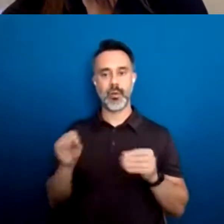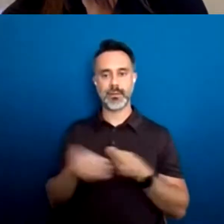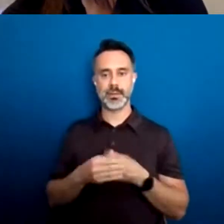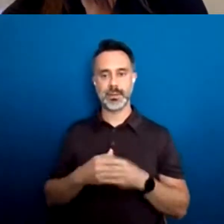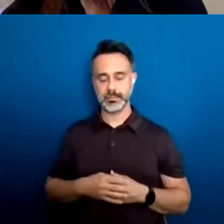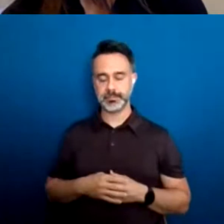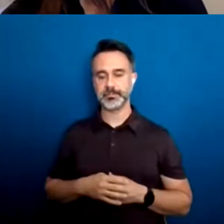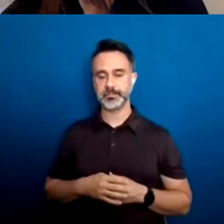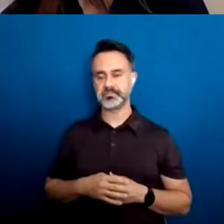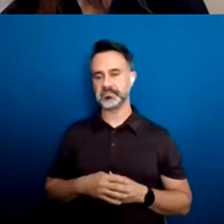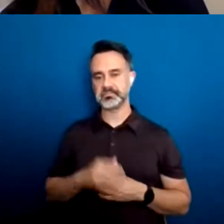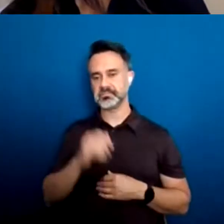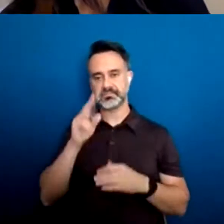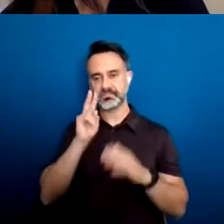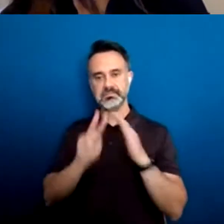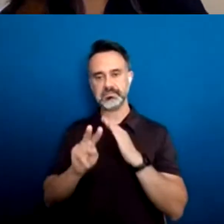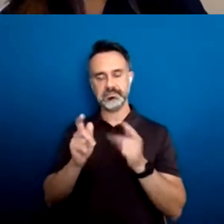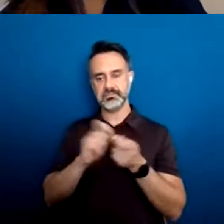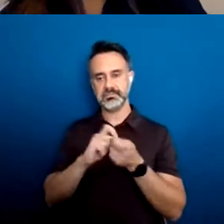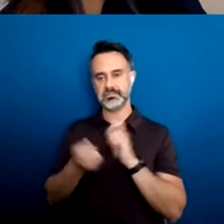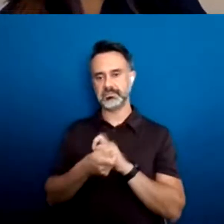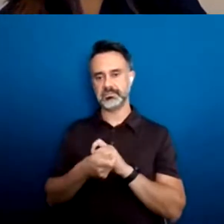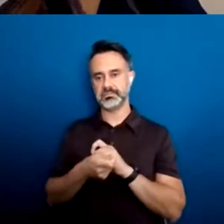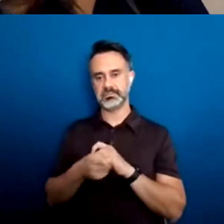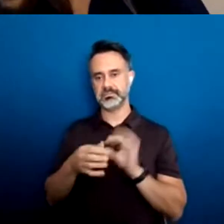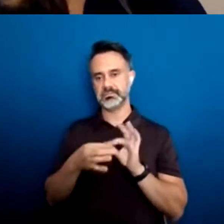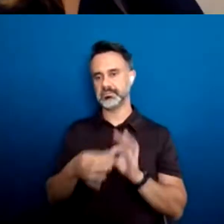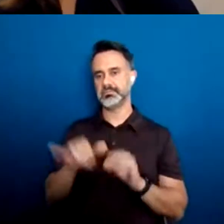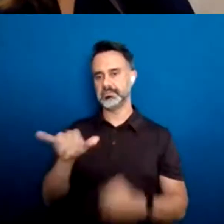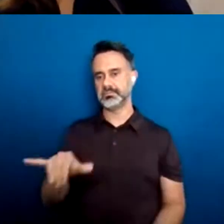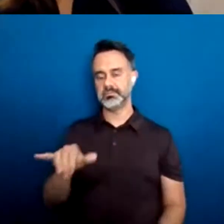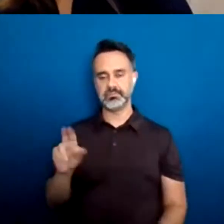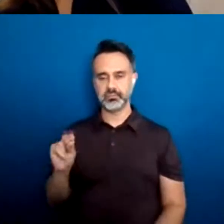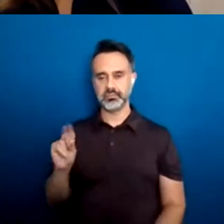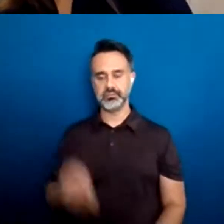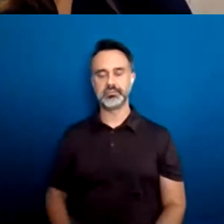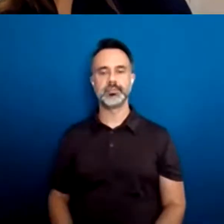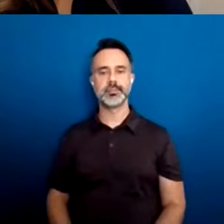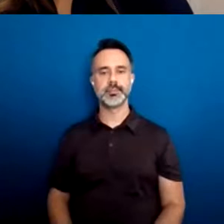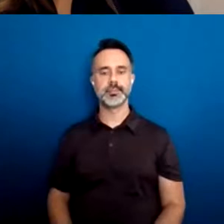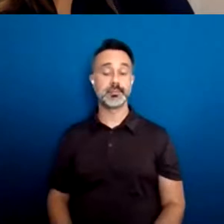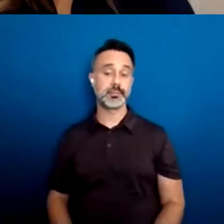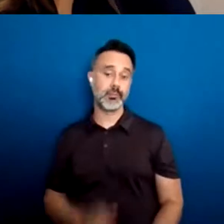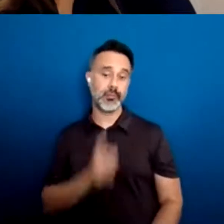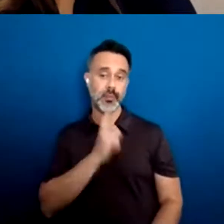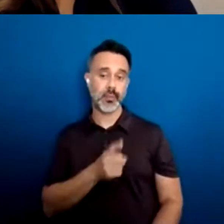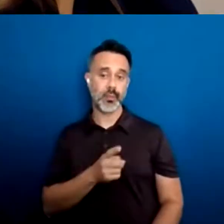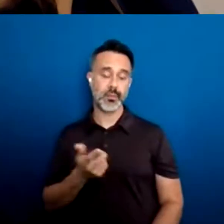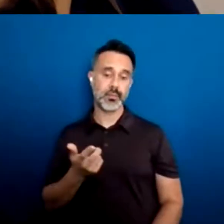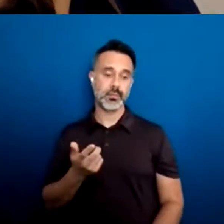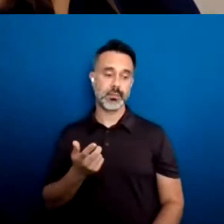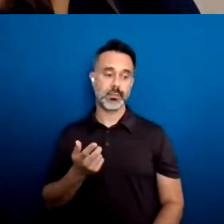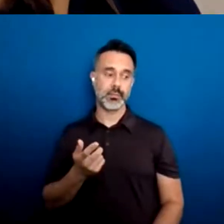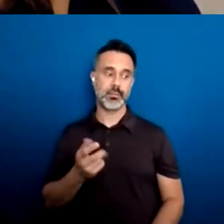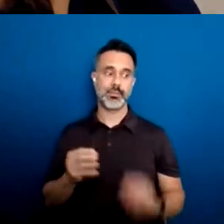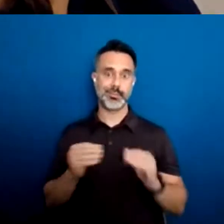any significant changes on that front. I think if anything, it would be just as important for us to continue